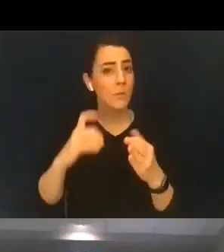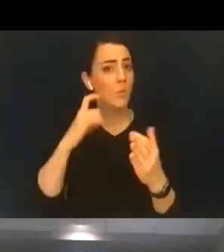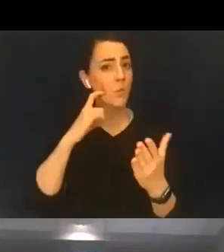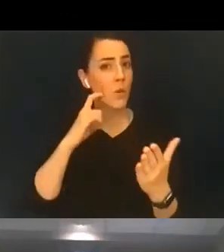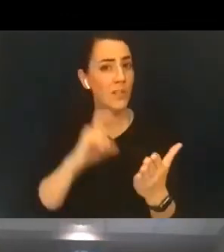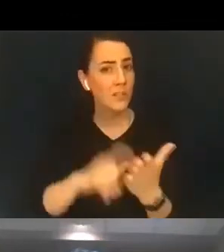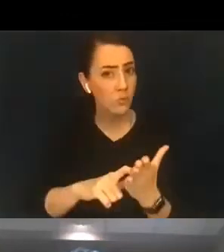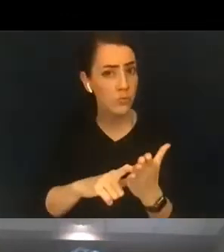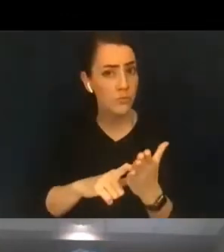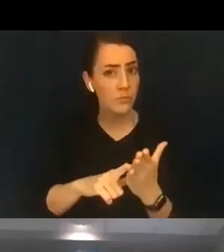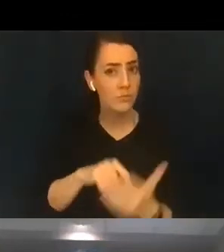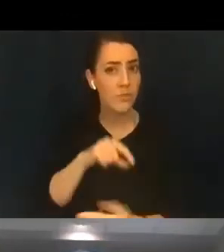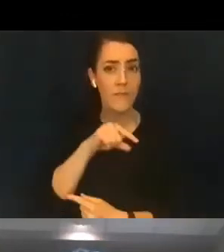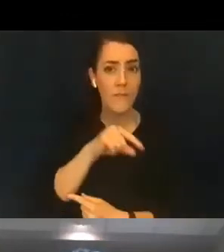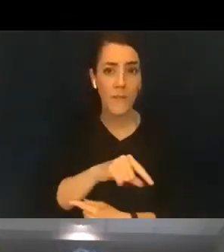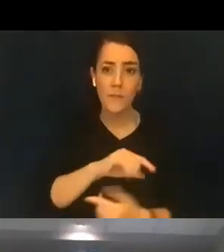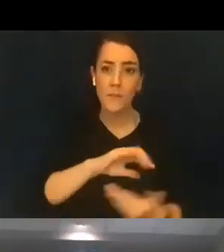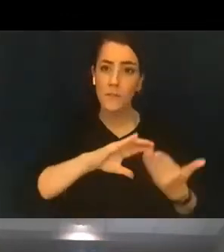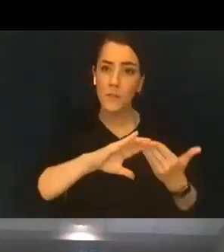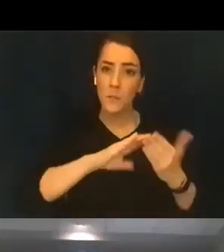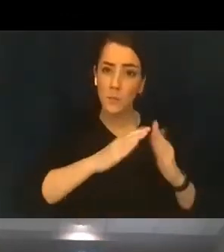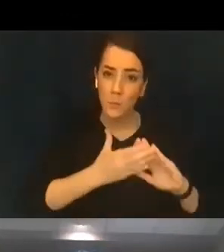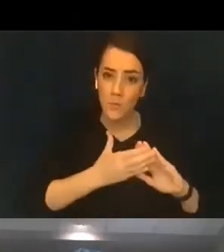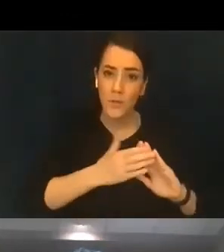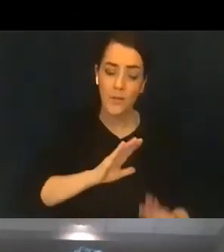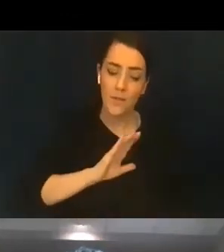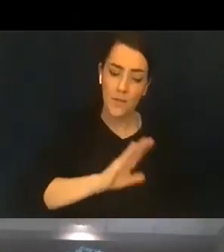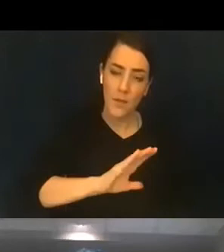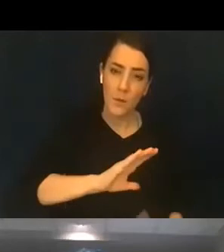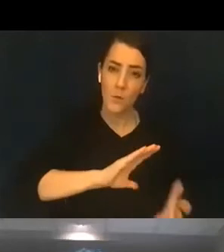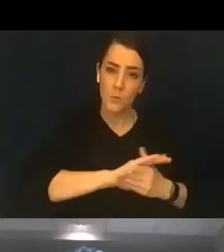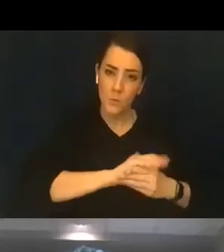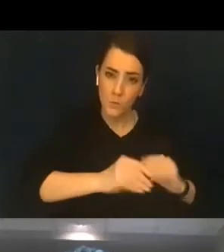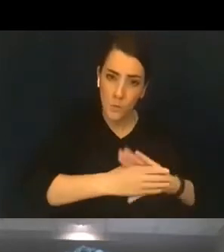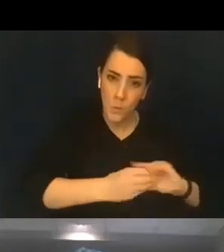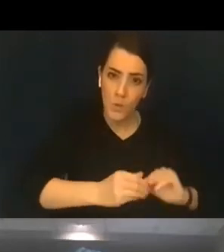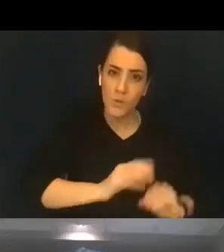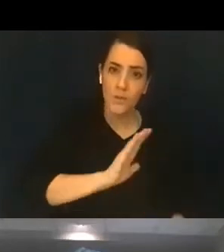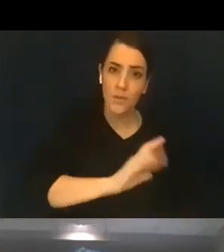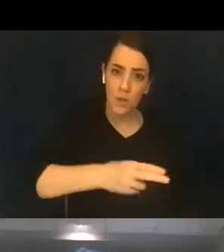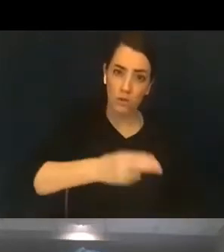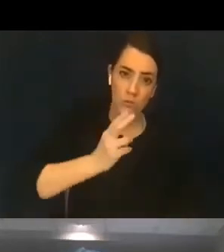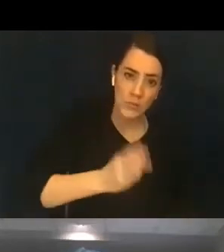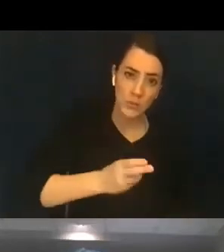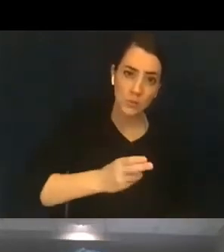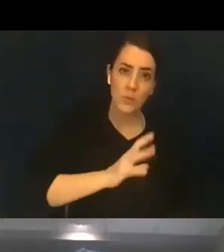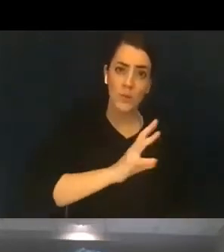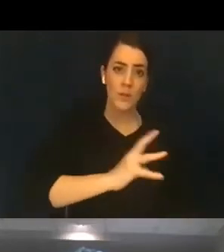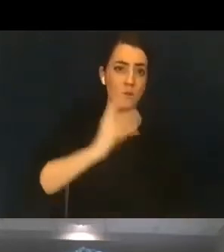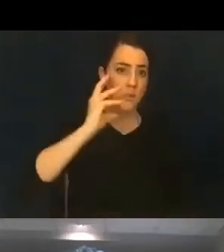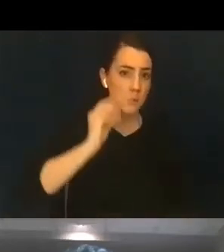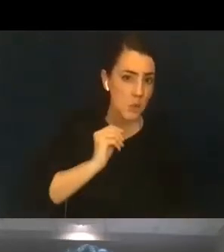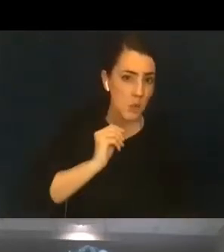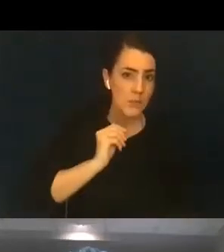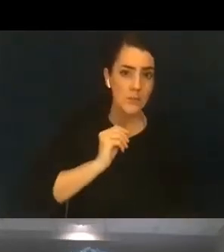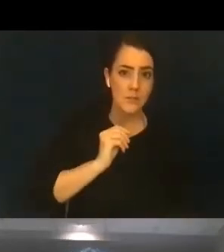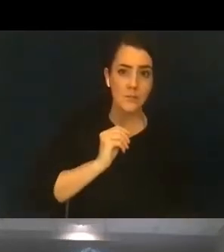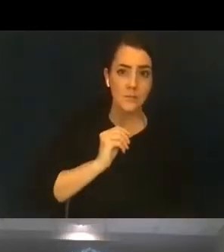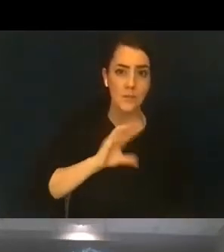stories and the history of what happened in Cambodia and Southeast Asia actually